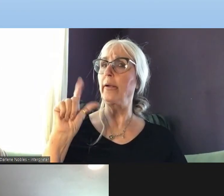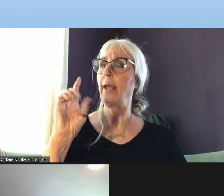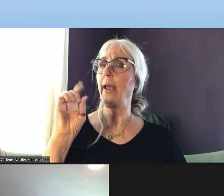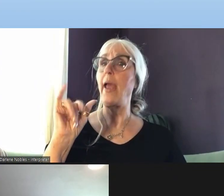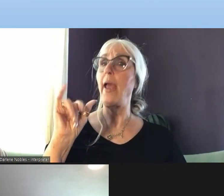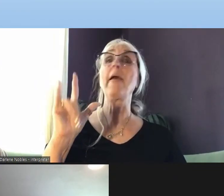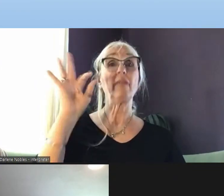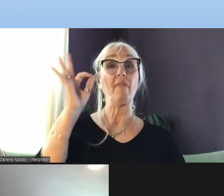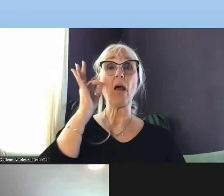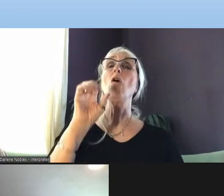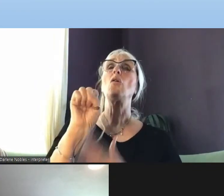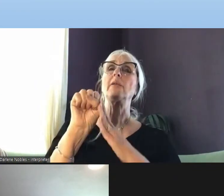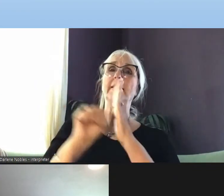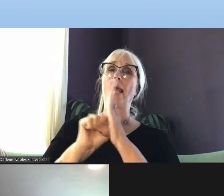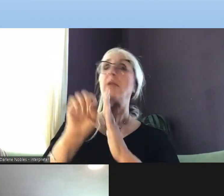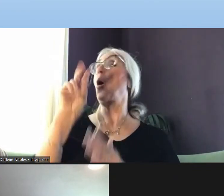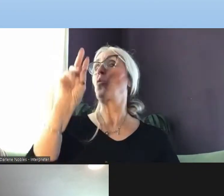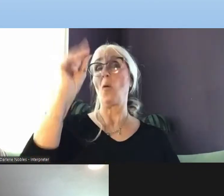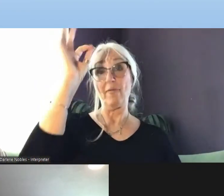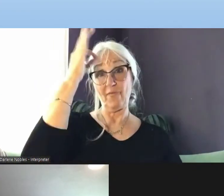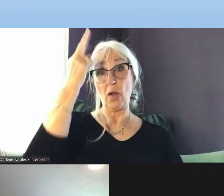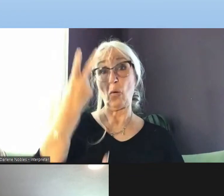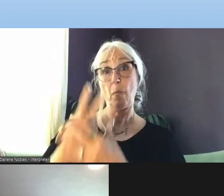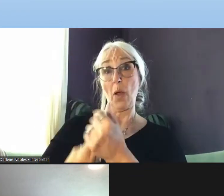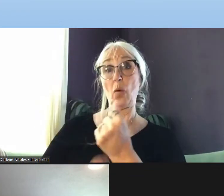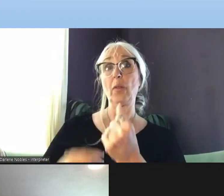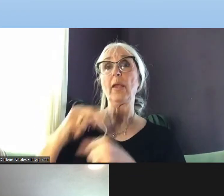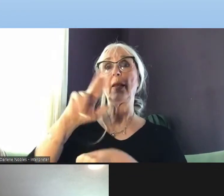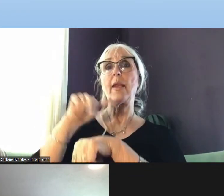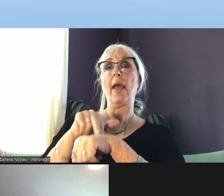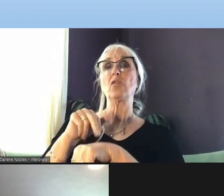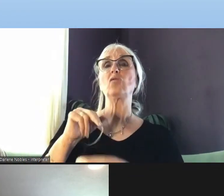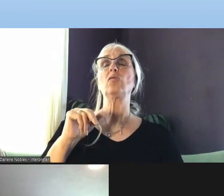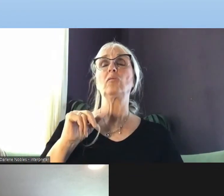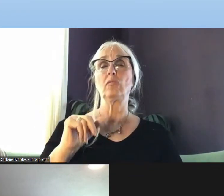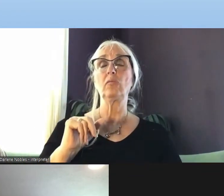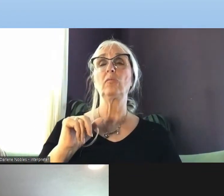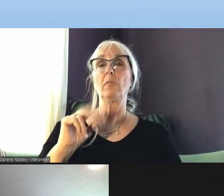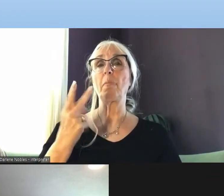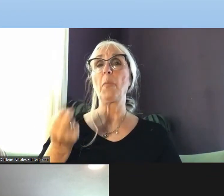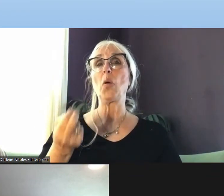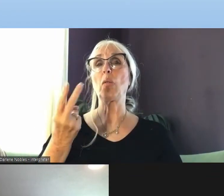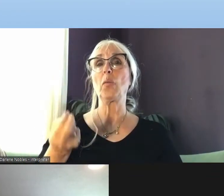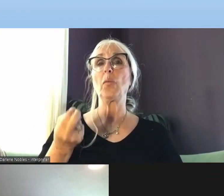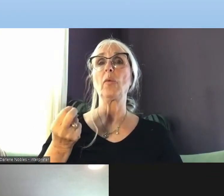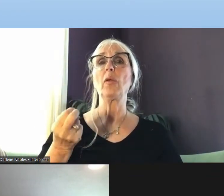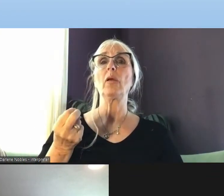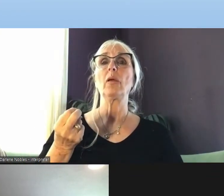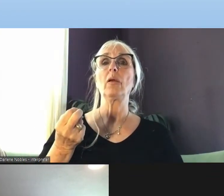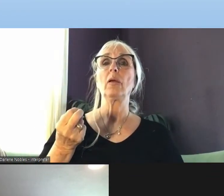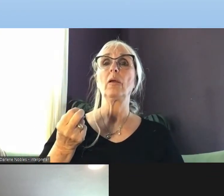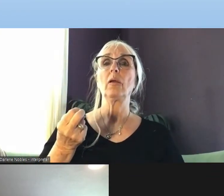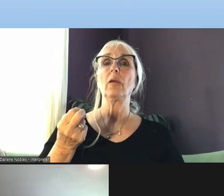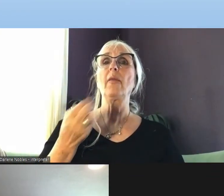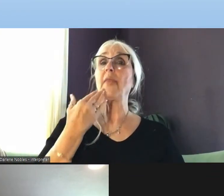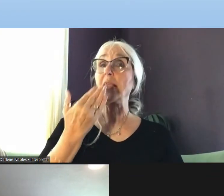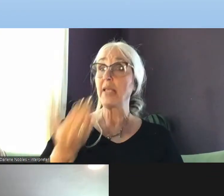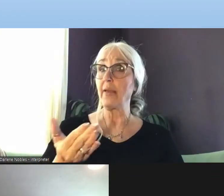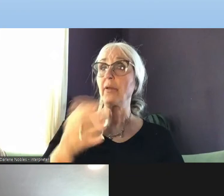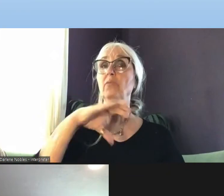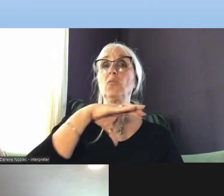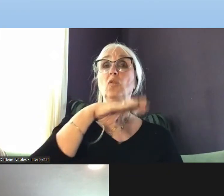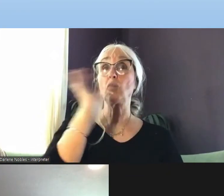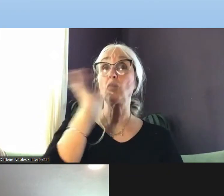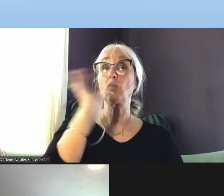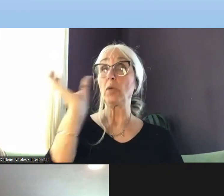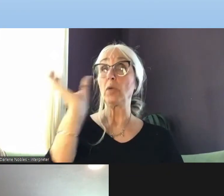federal. Yeah, That's right, they did. yeah, the national, yeah, the federal decided to That's right. adopt that, Thanksgiving and Christmas. yeah. Okay,